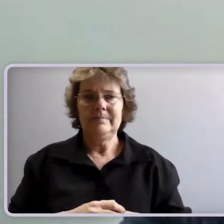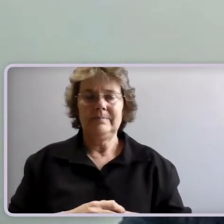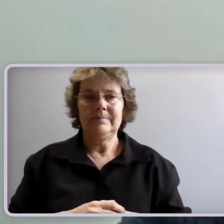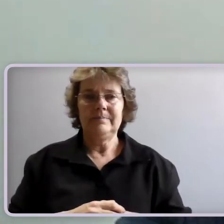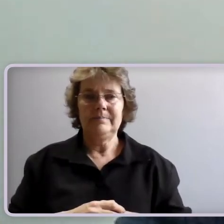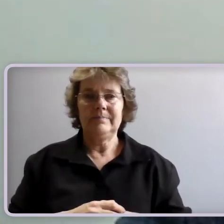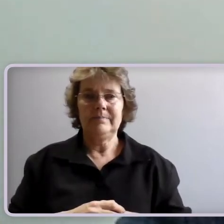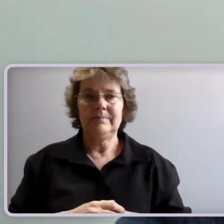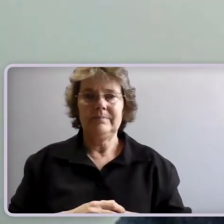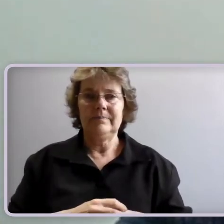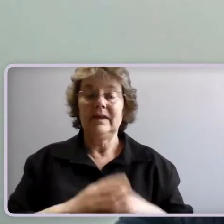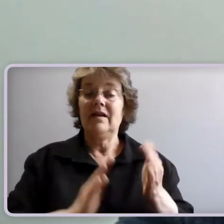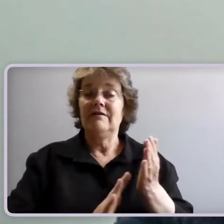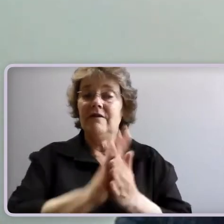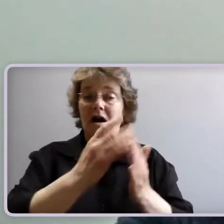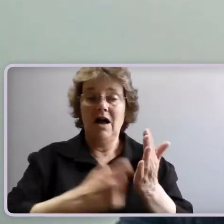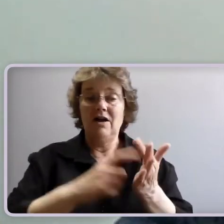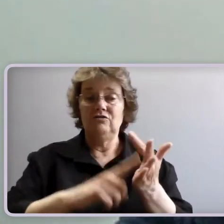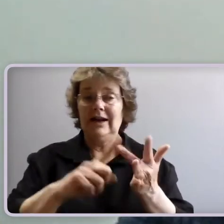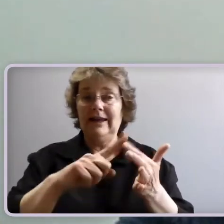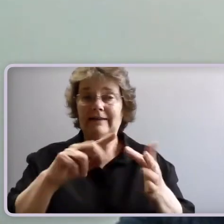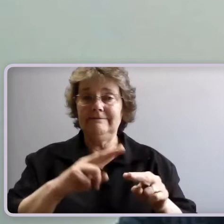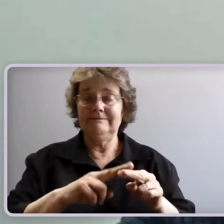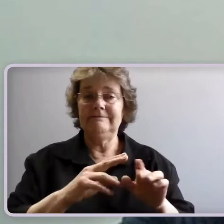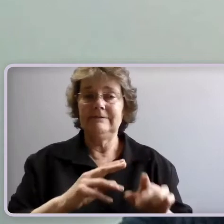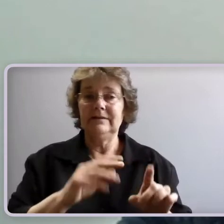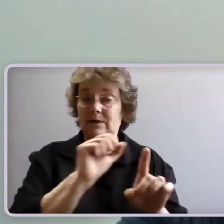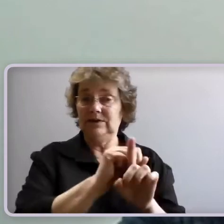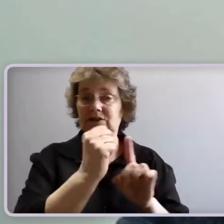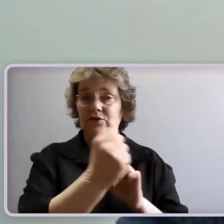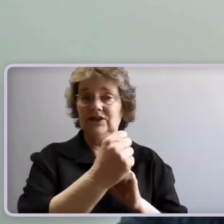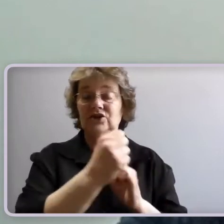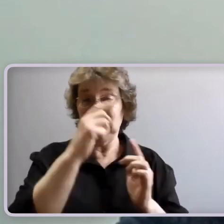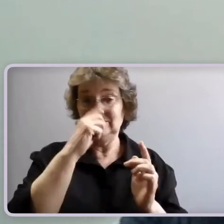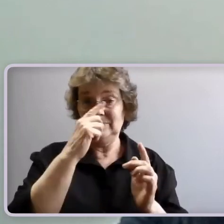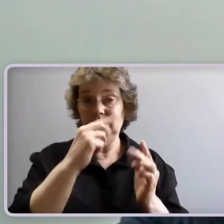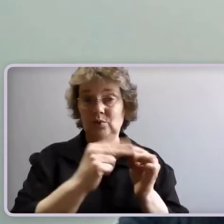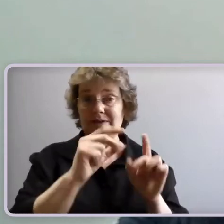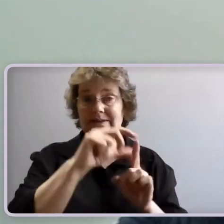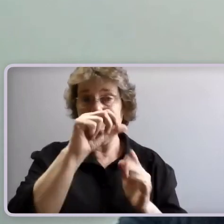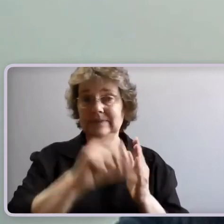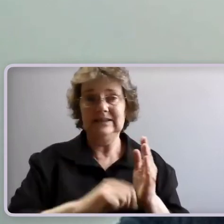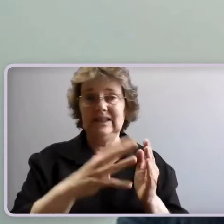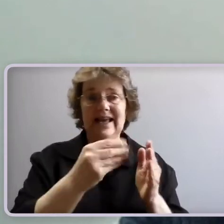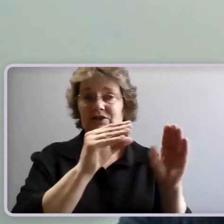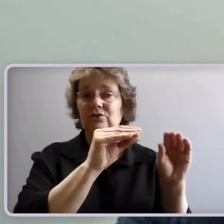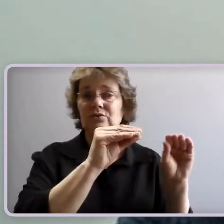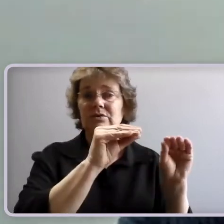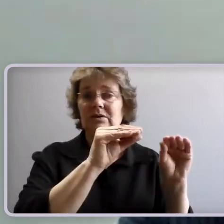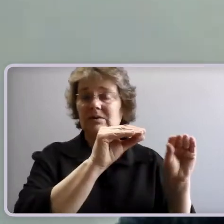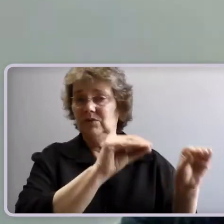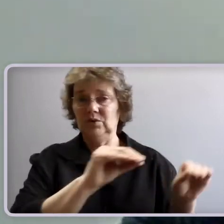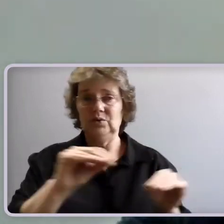relief where people with disability had to be transferred, and people were